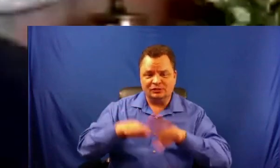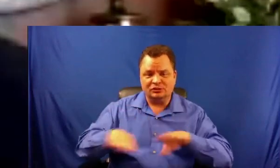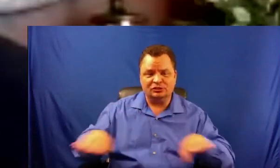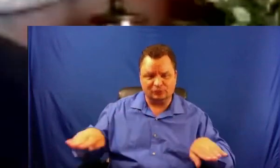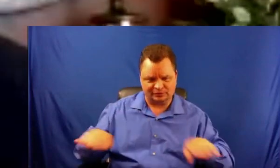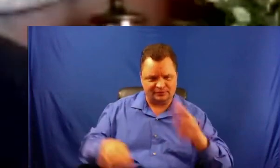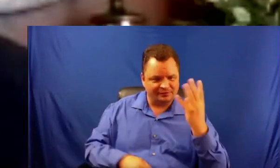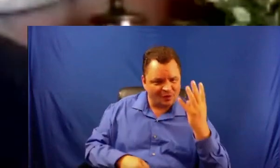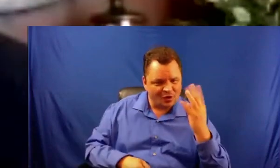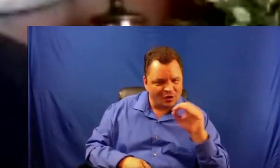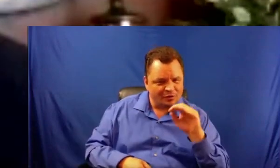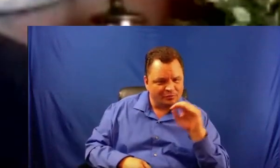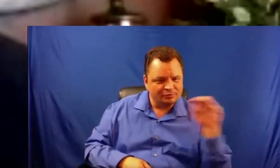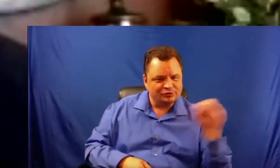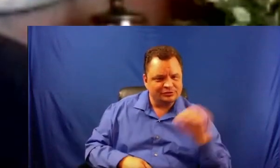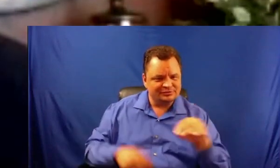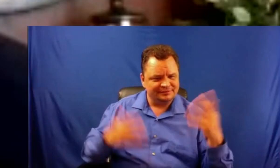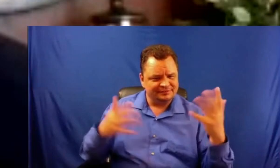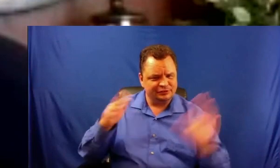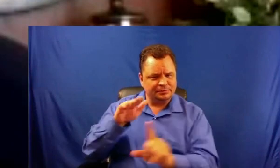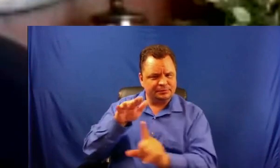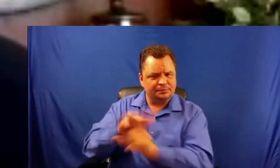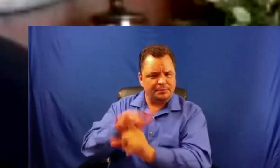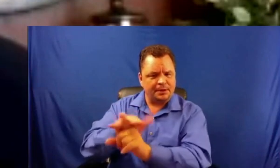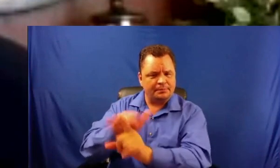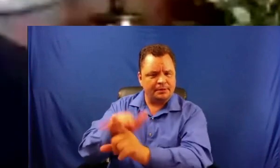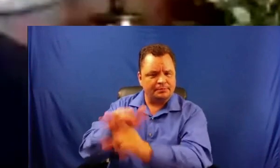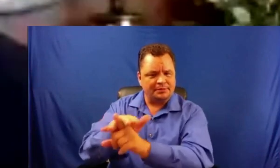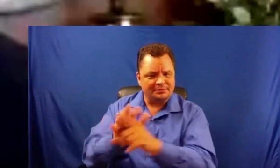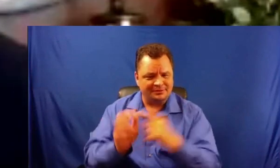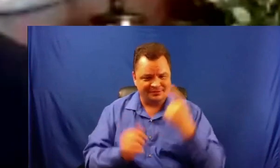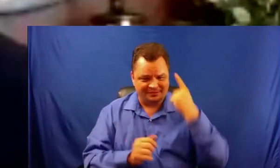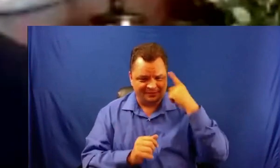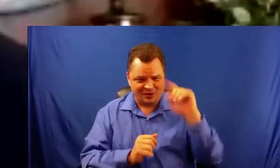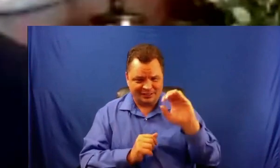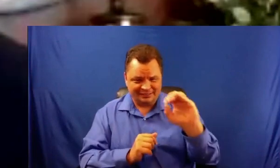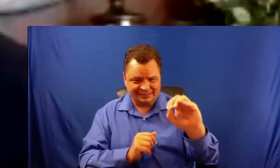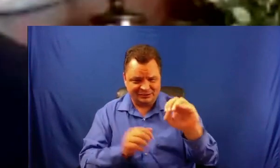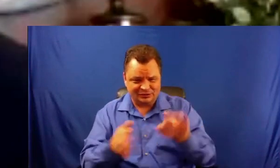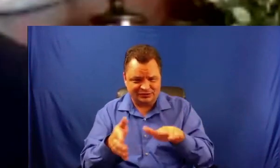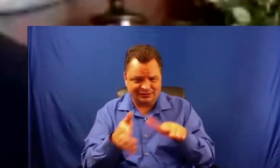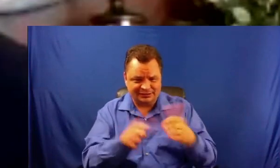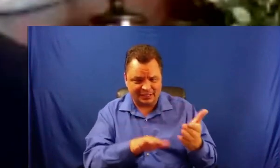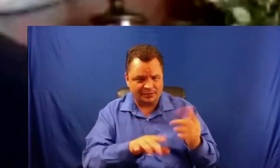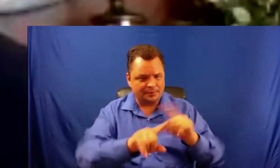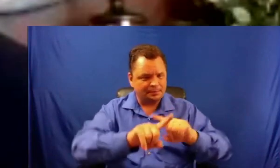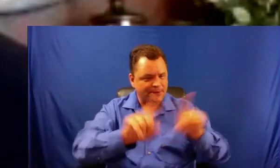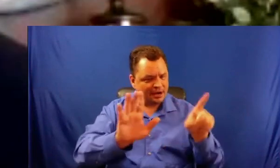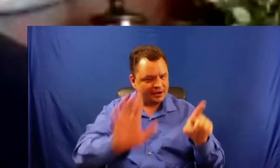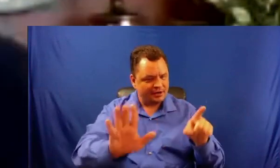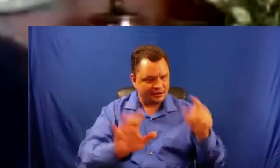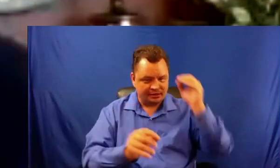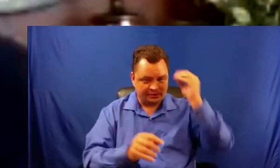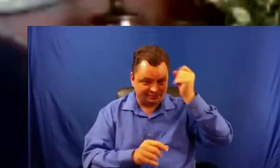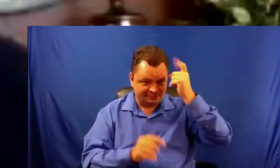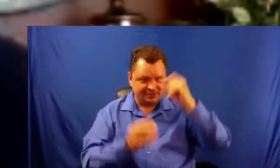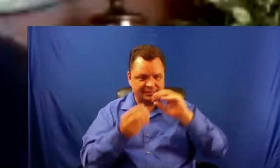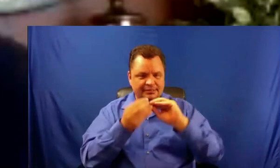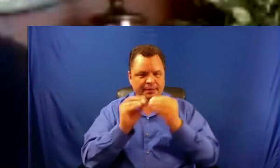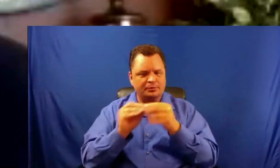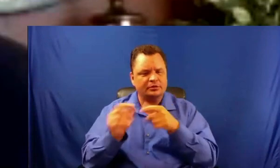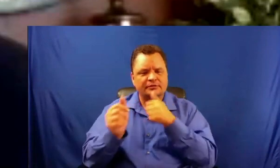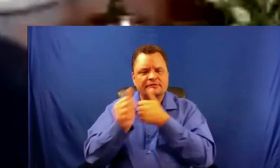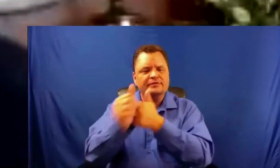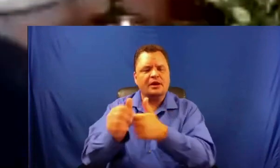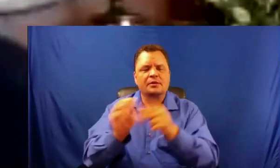COVID-19 hospitalizations, with 0 deaths in children. The statistical data does not support a policy which mandates masks for